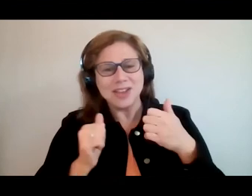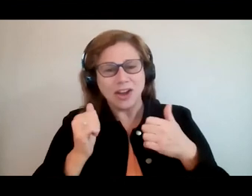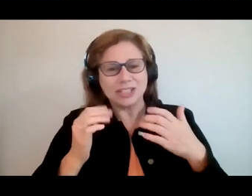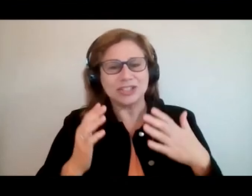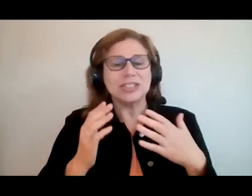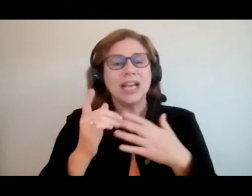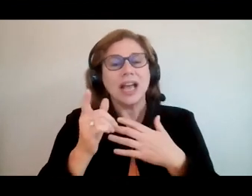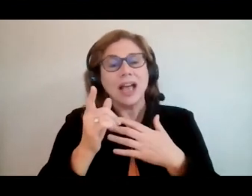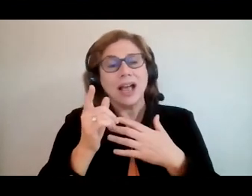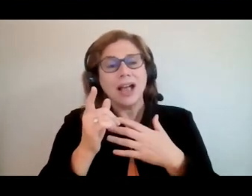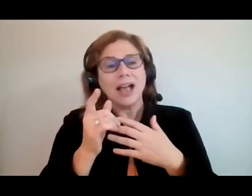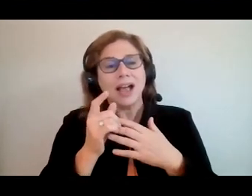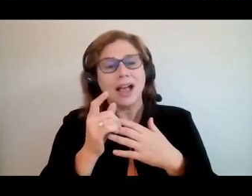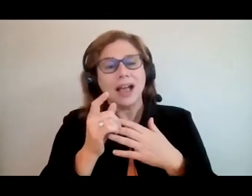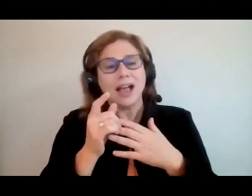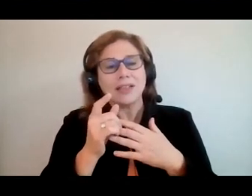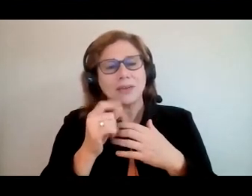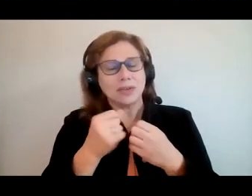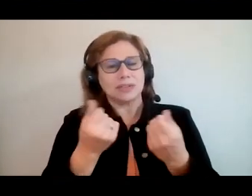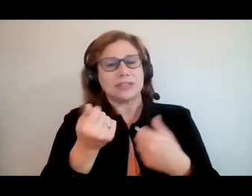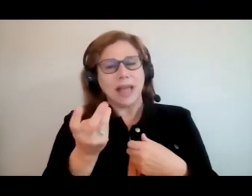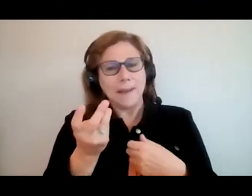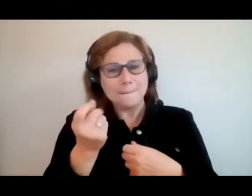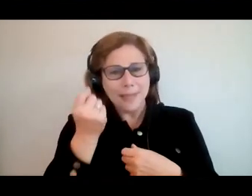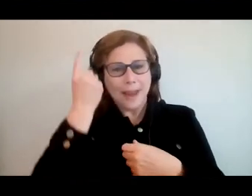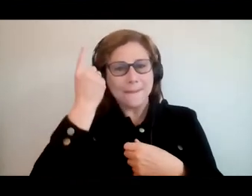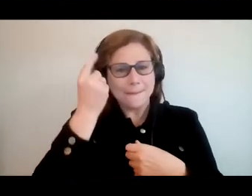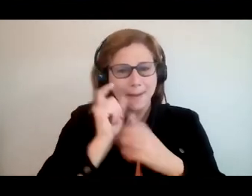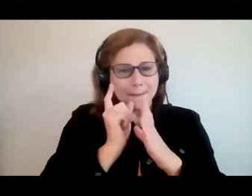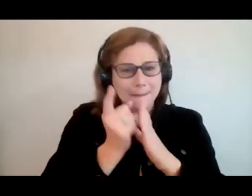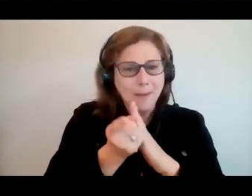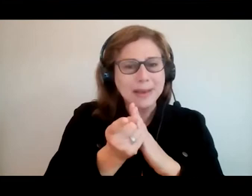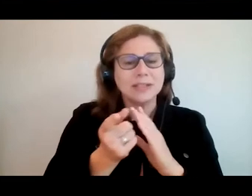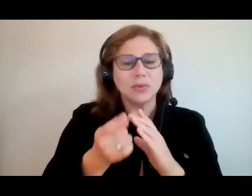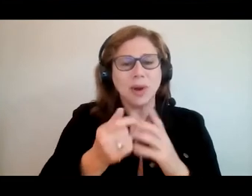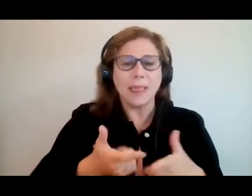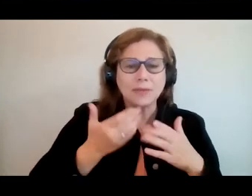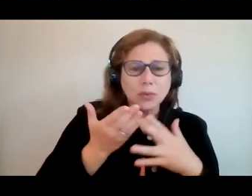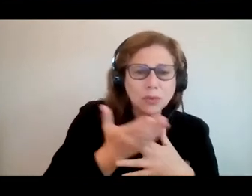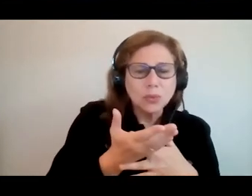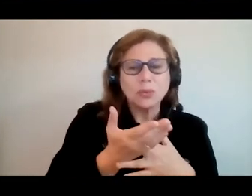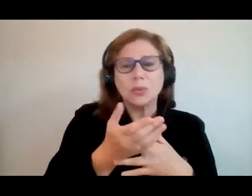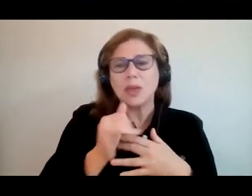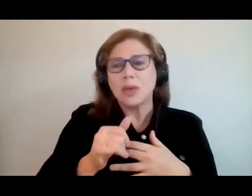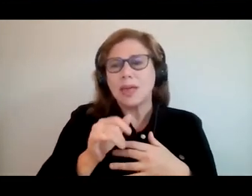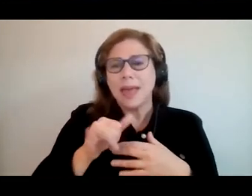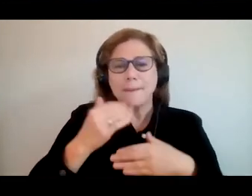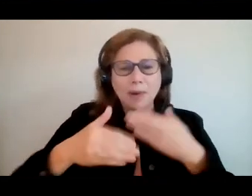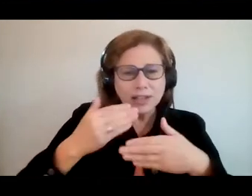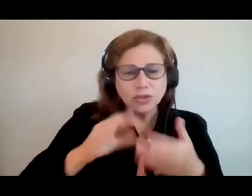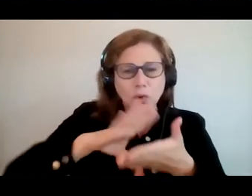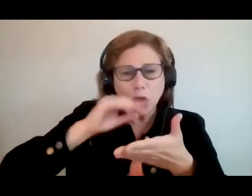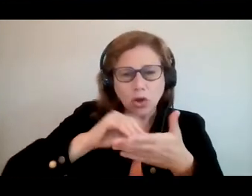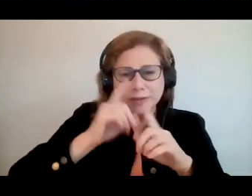light bulb moments for you as you were living through those auditions where you either learned things about, you